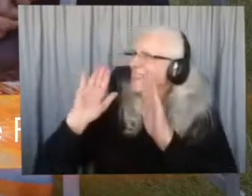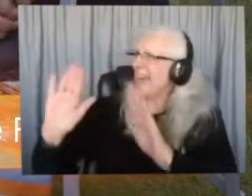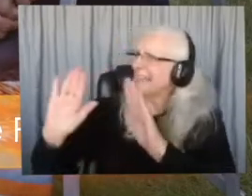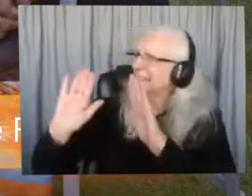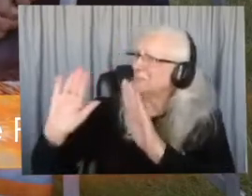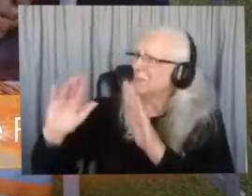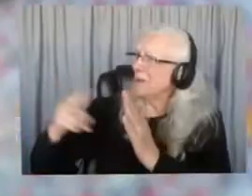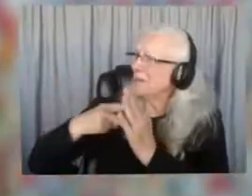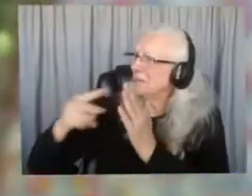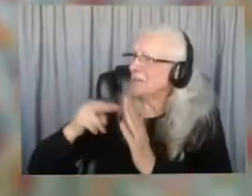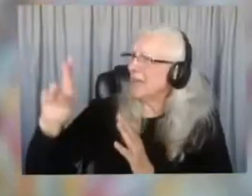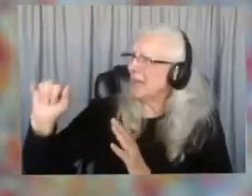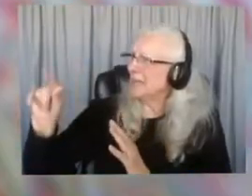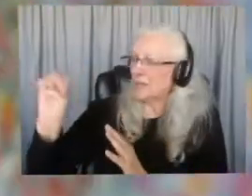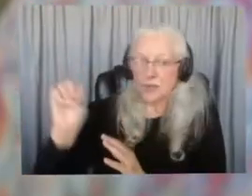Thanks.